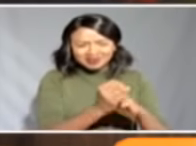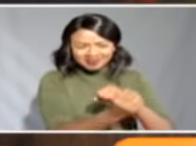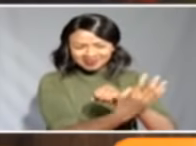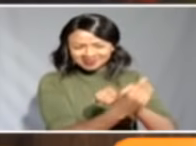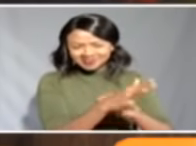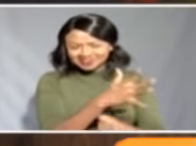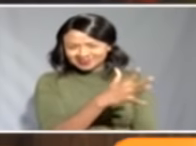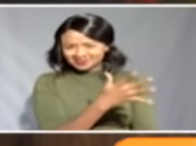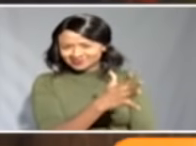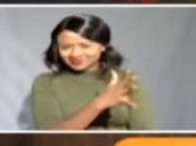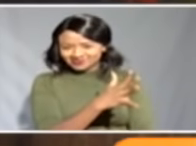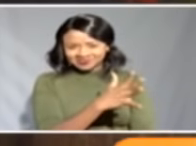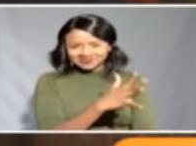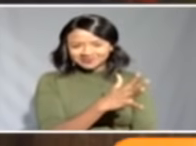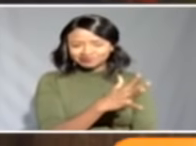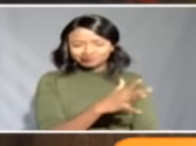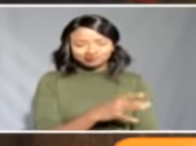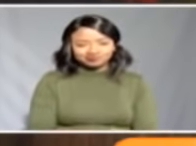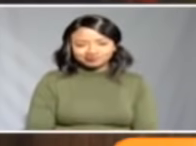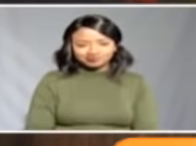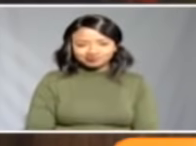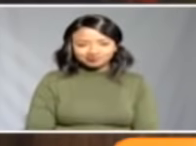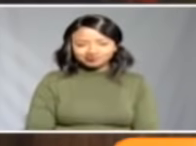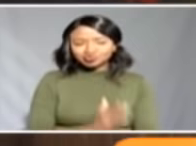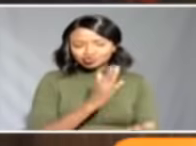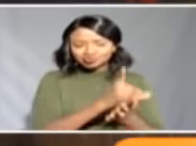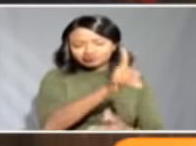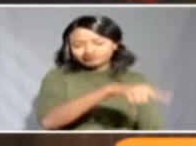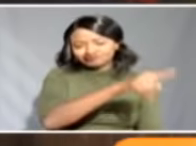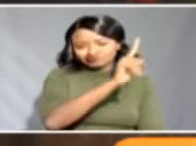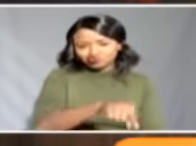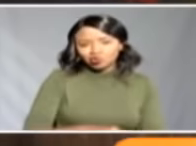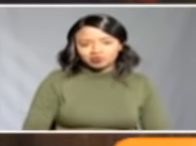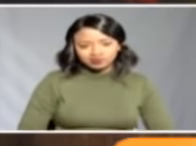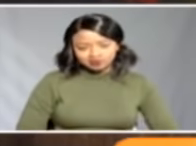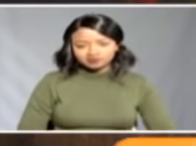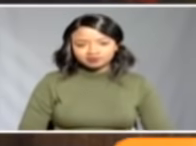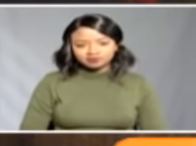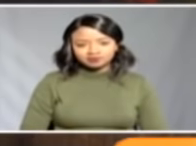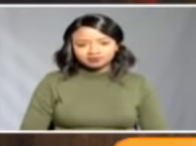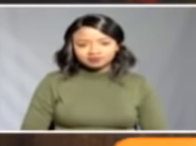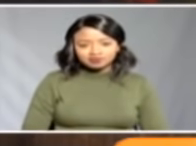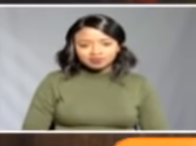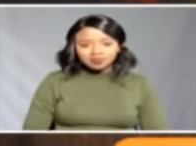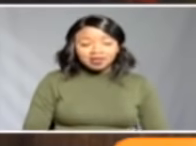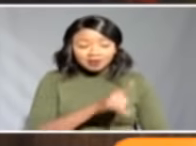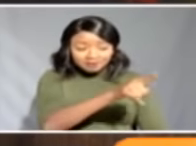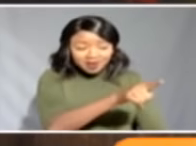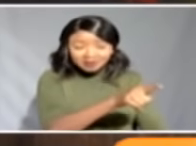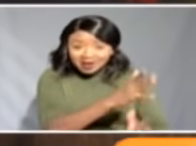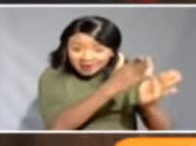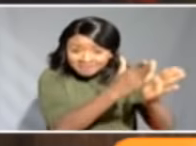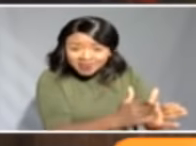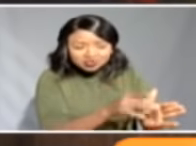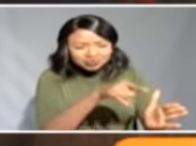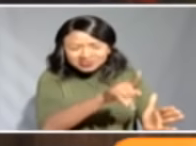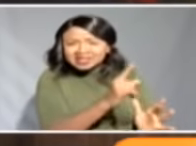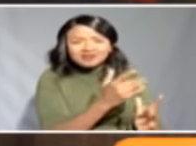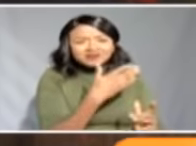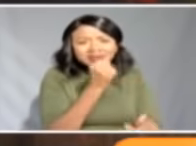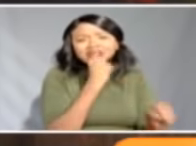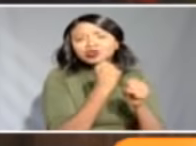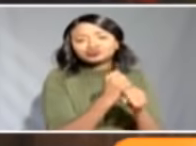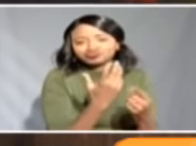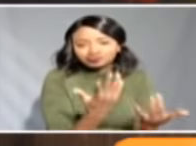officer, is ill advice. This children's officer, what he or she ought to